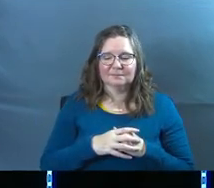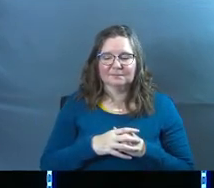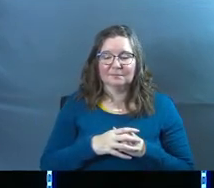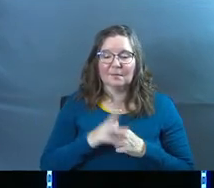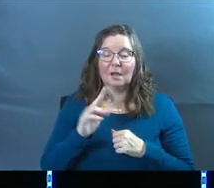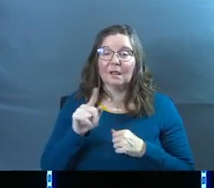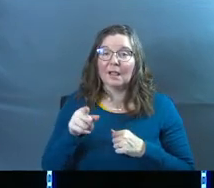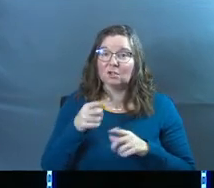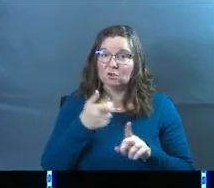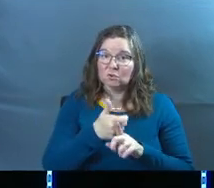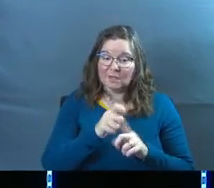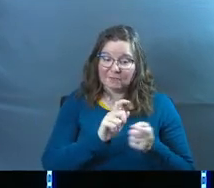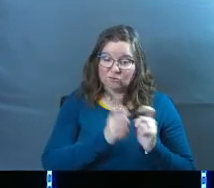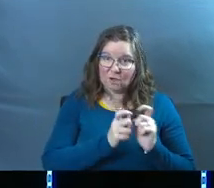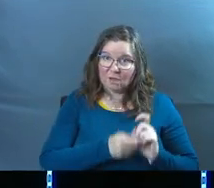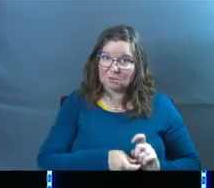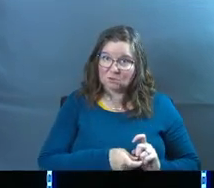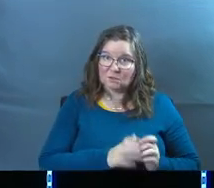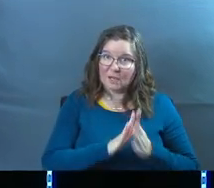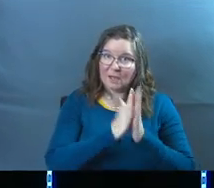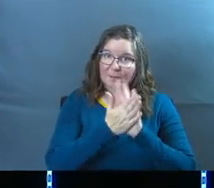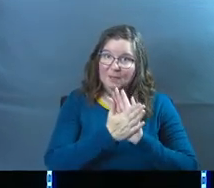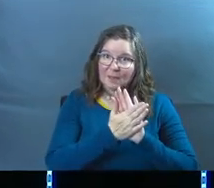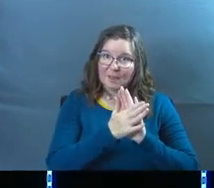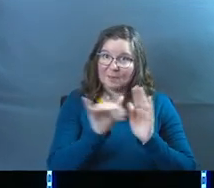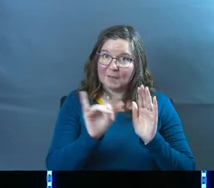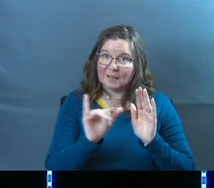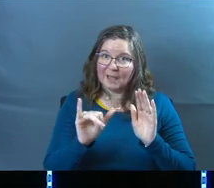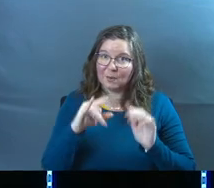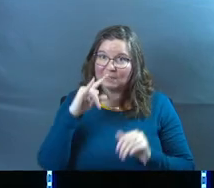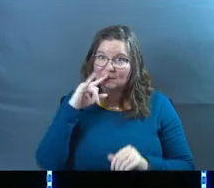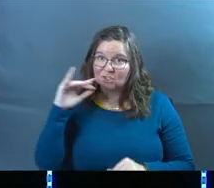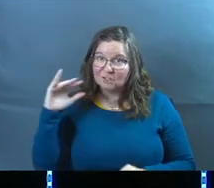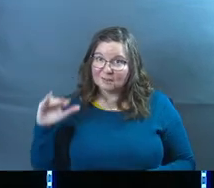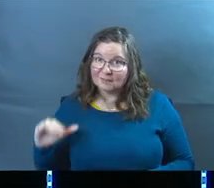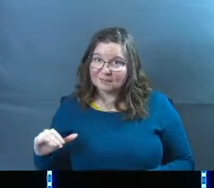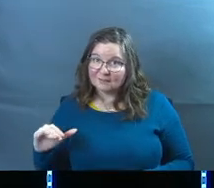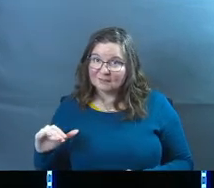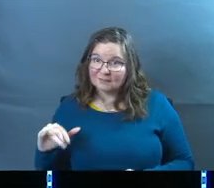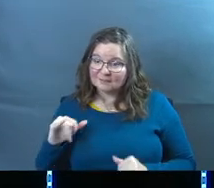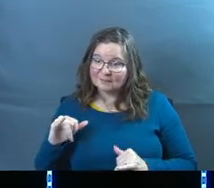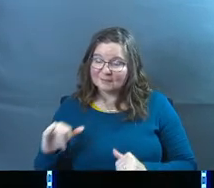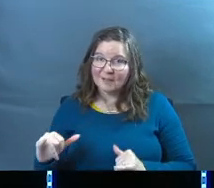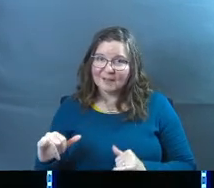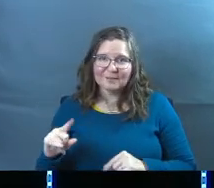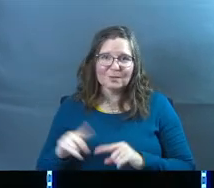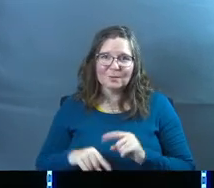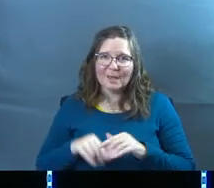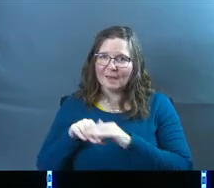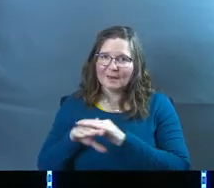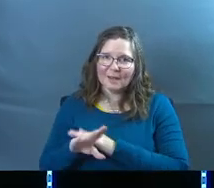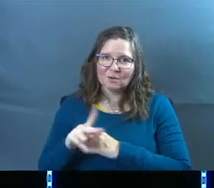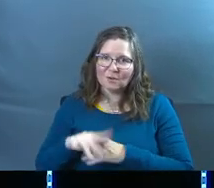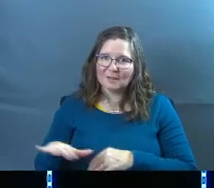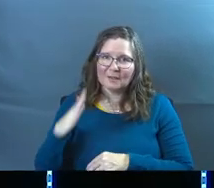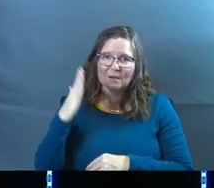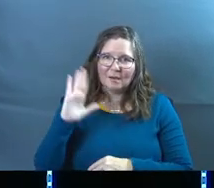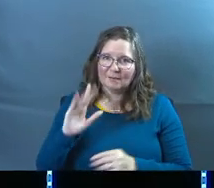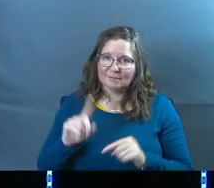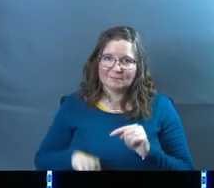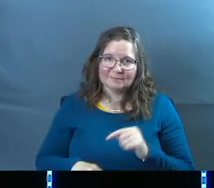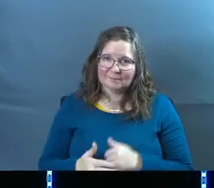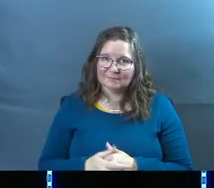said, unless you change and become like one of these little children, you can't enter the kingdom of God.